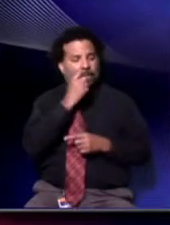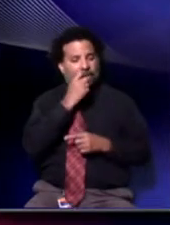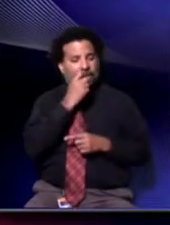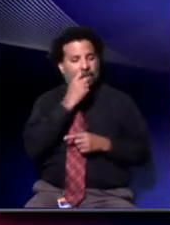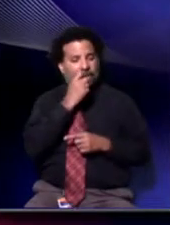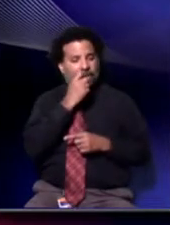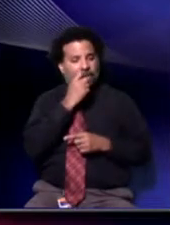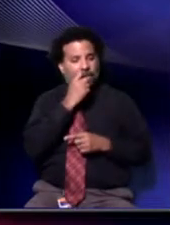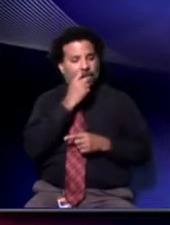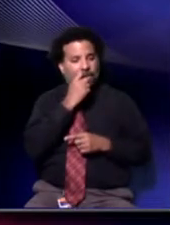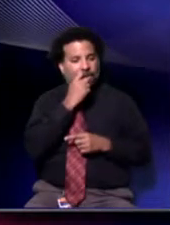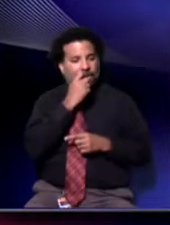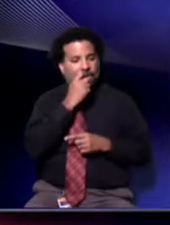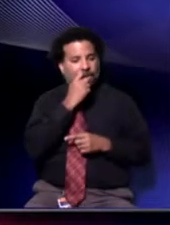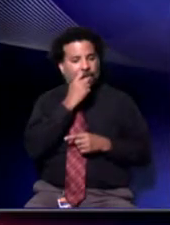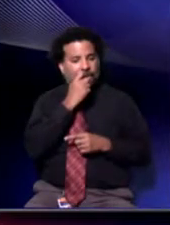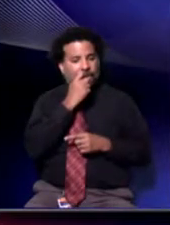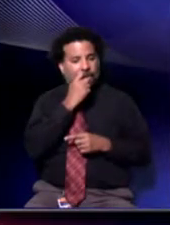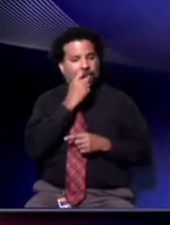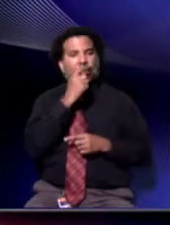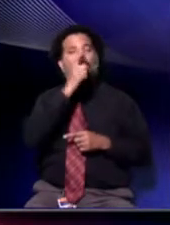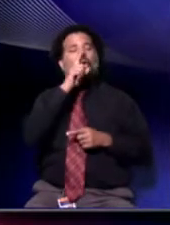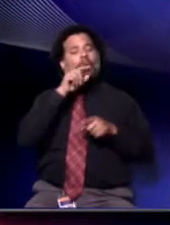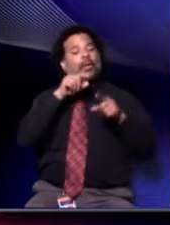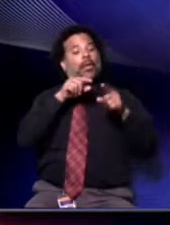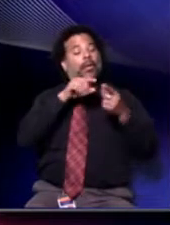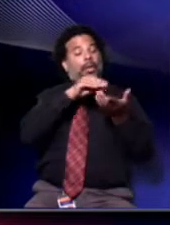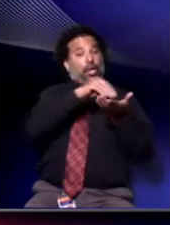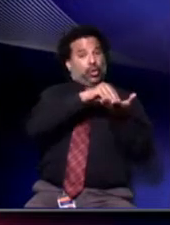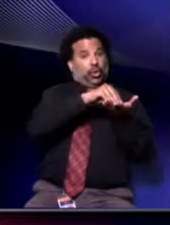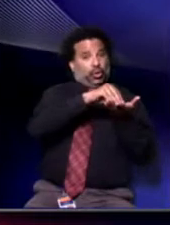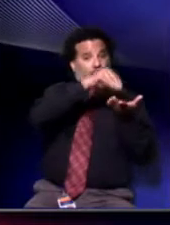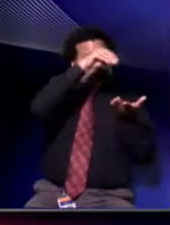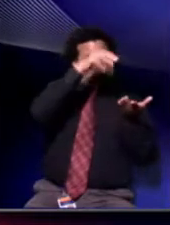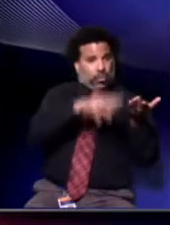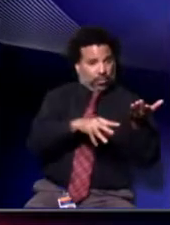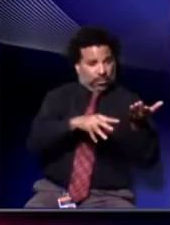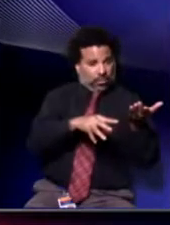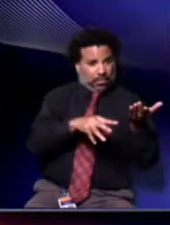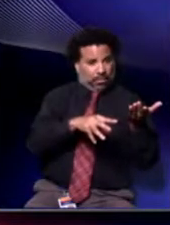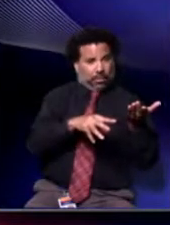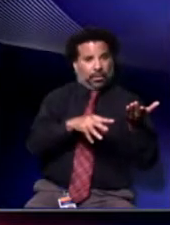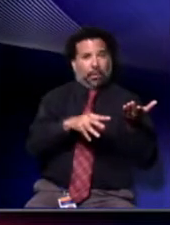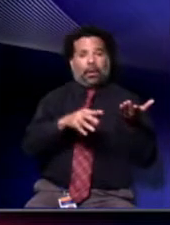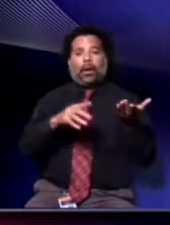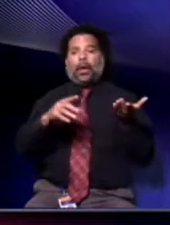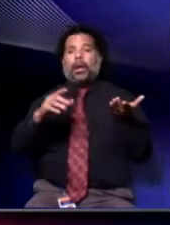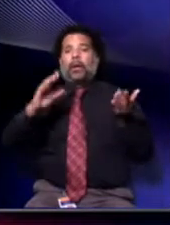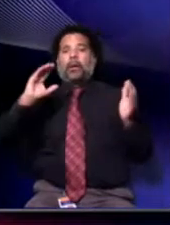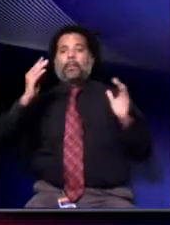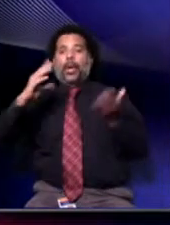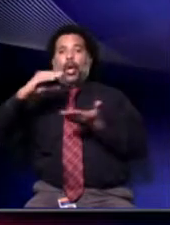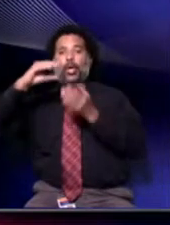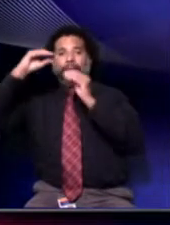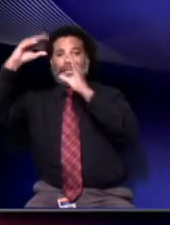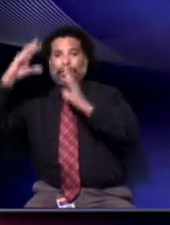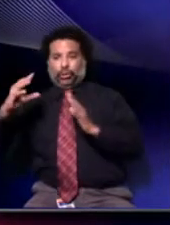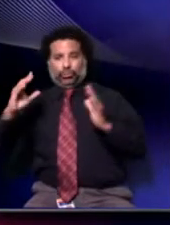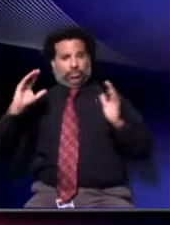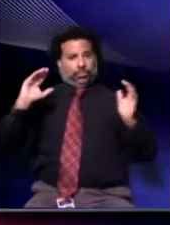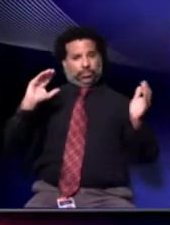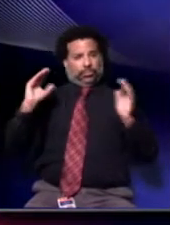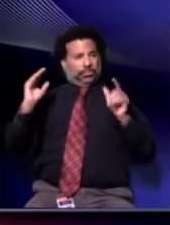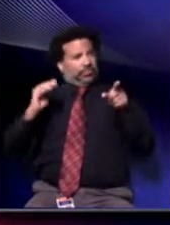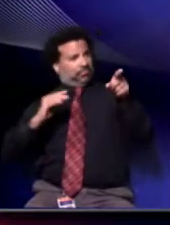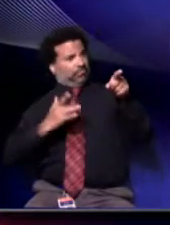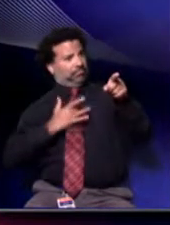the students per teacher, are we anticipating, do you feel as a